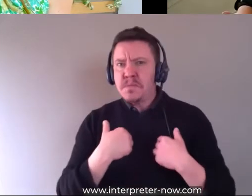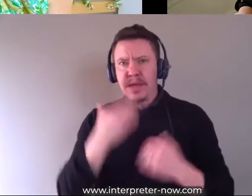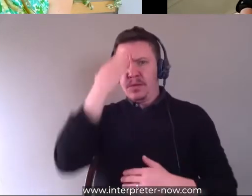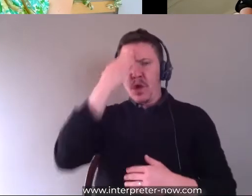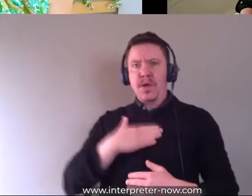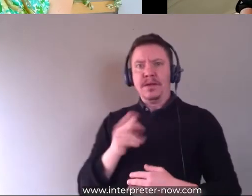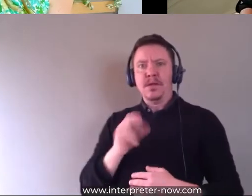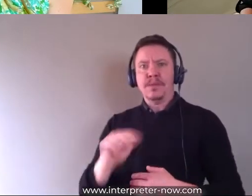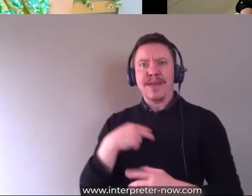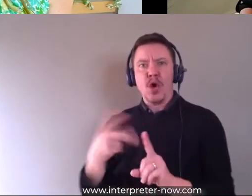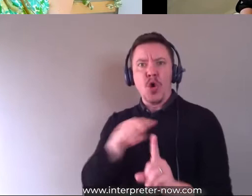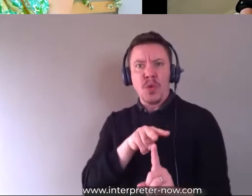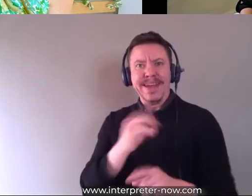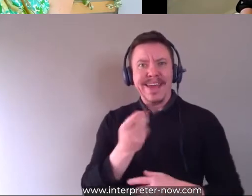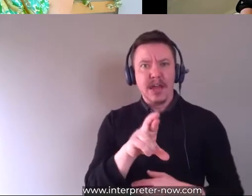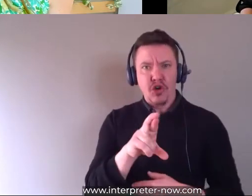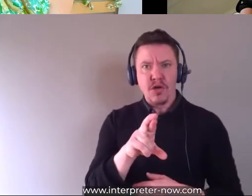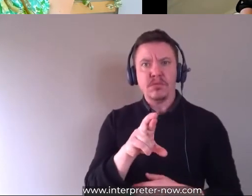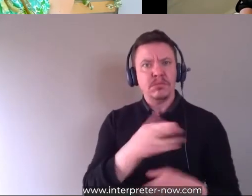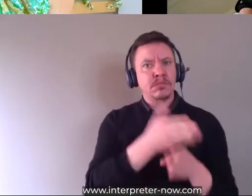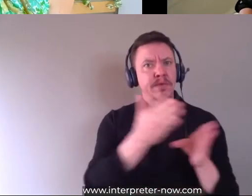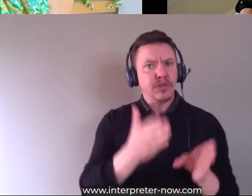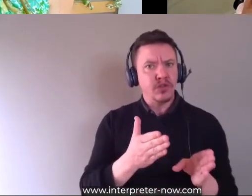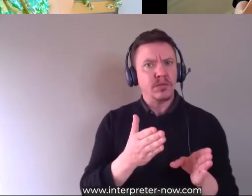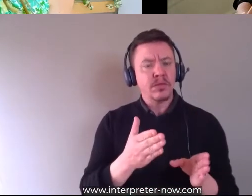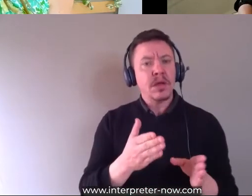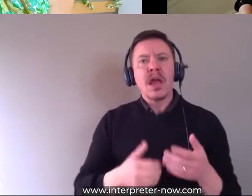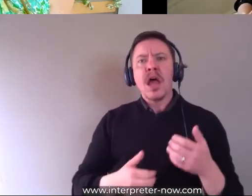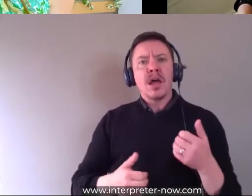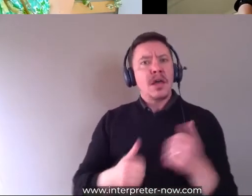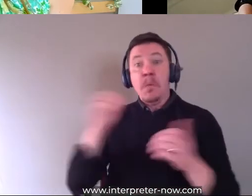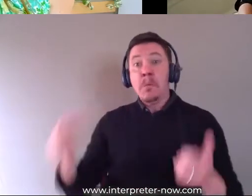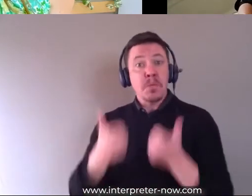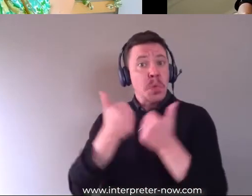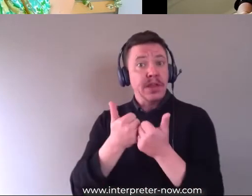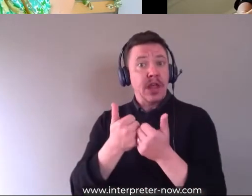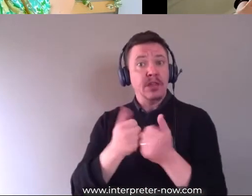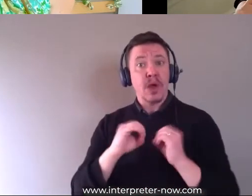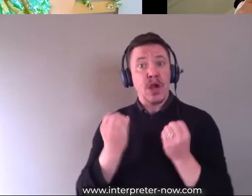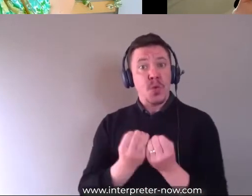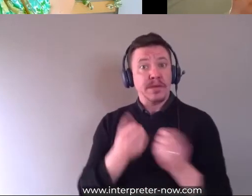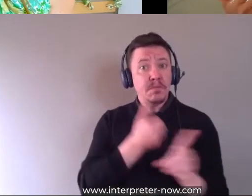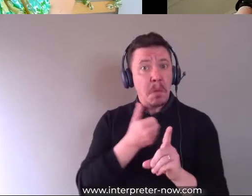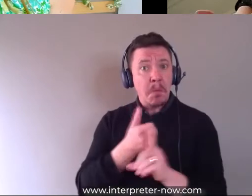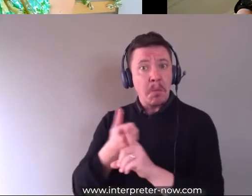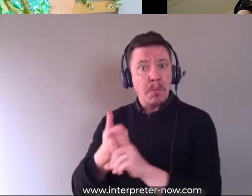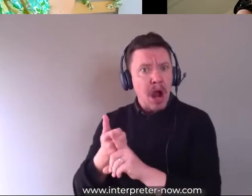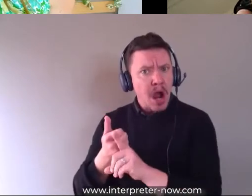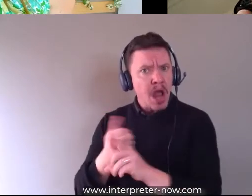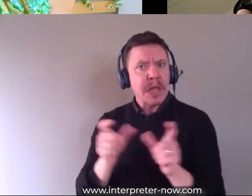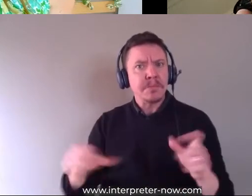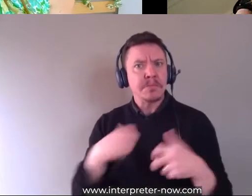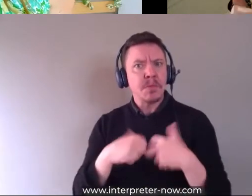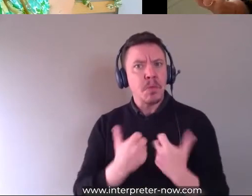had of being an HR professional, was that most of the challenges in our organizations were really people